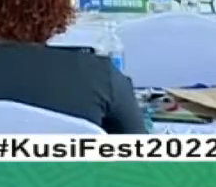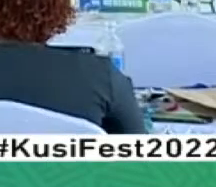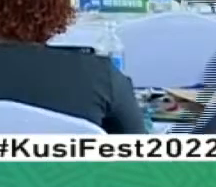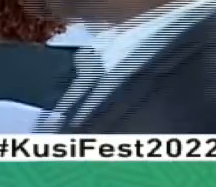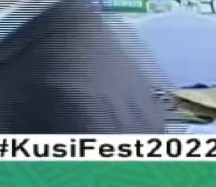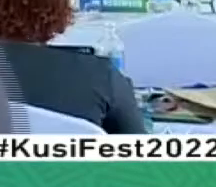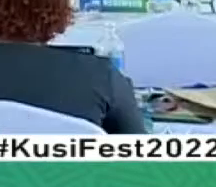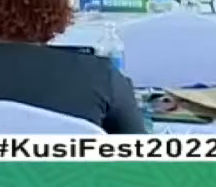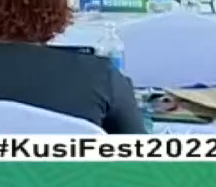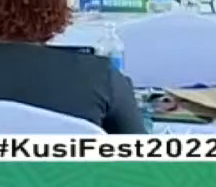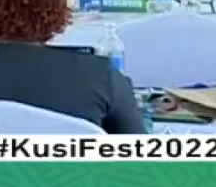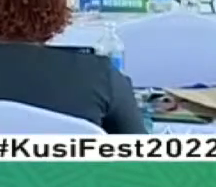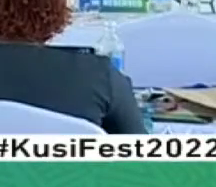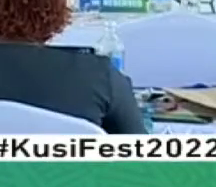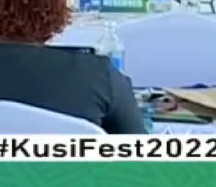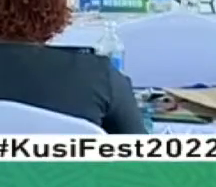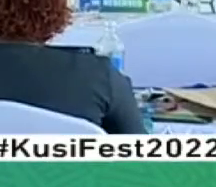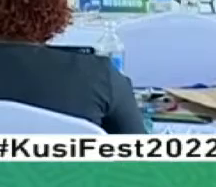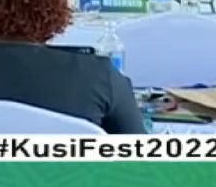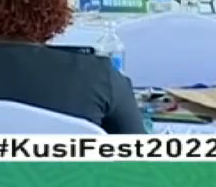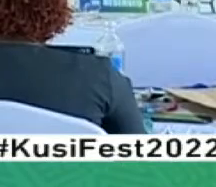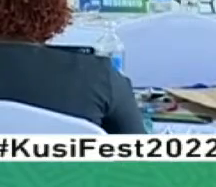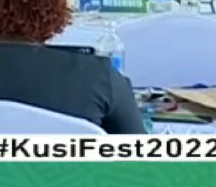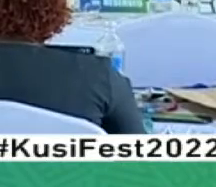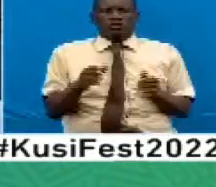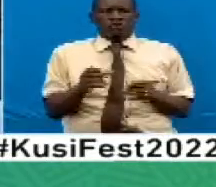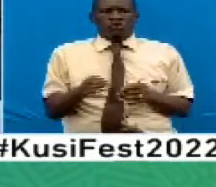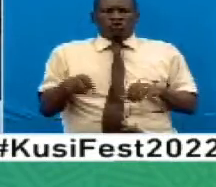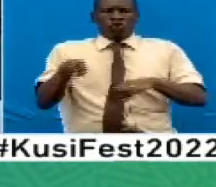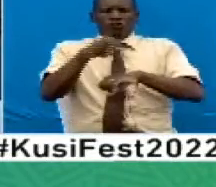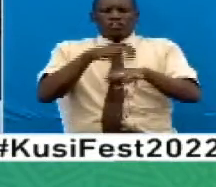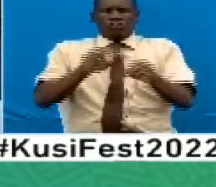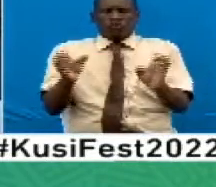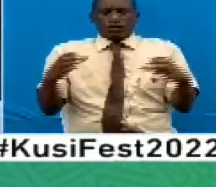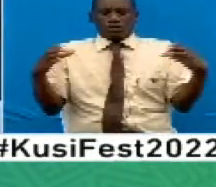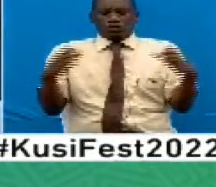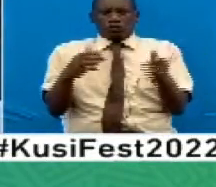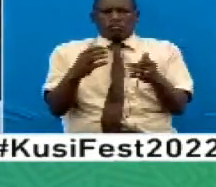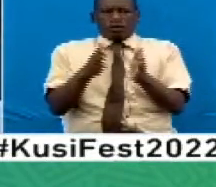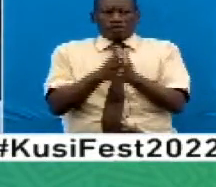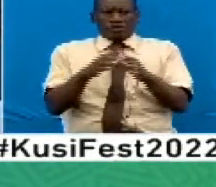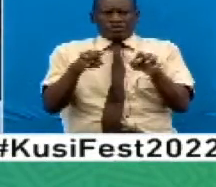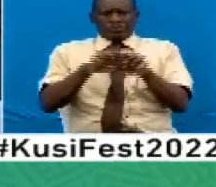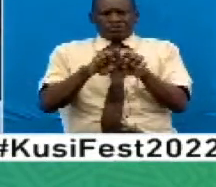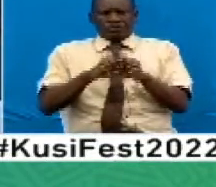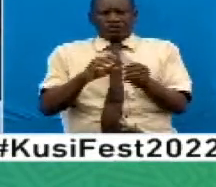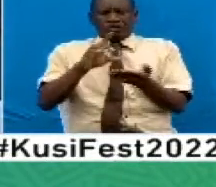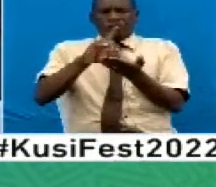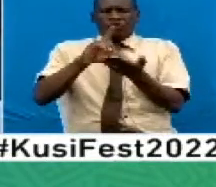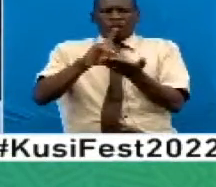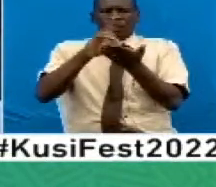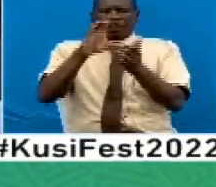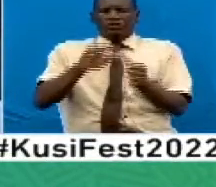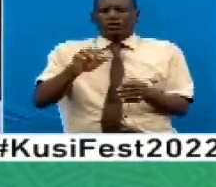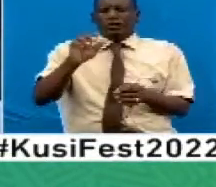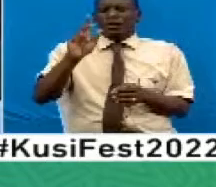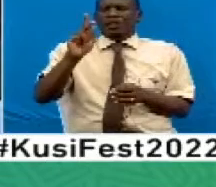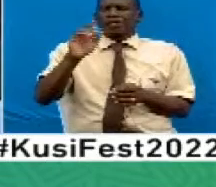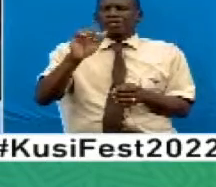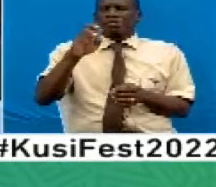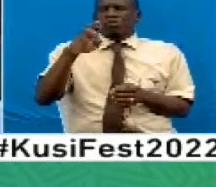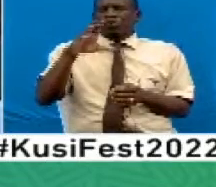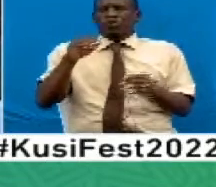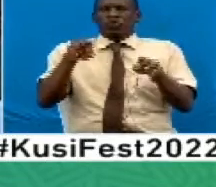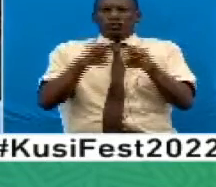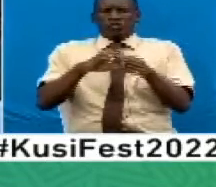Governor, the Chairman of Nation Media Group, but also Dr. Wilfred Kiboro, but also the